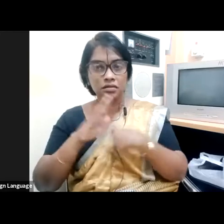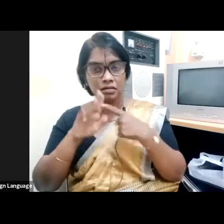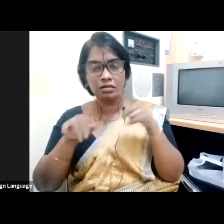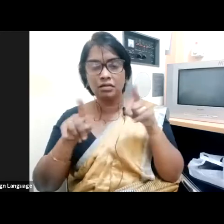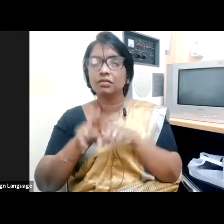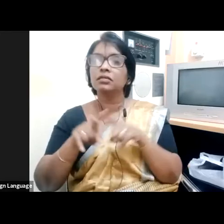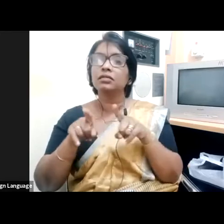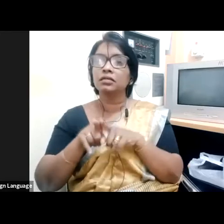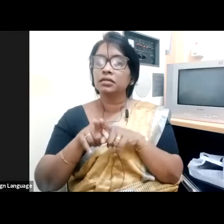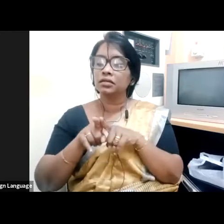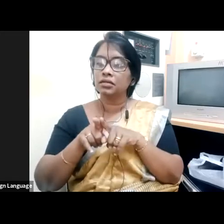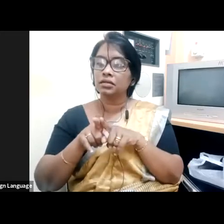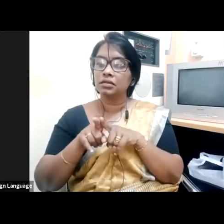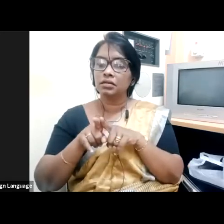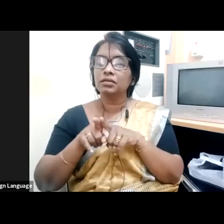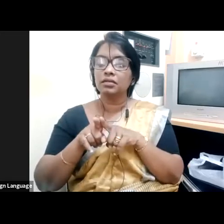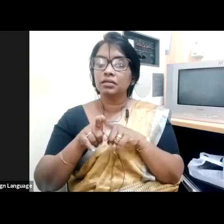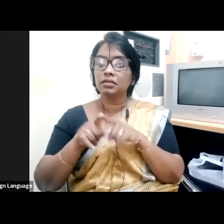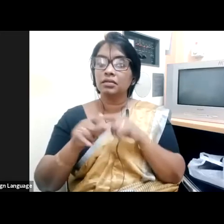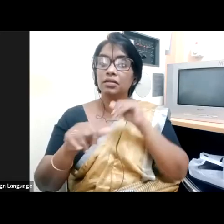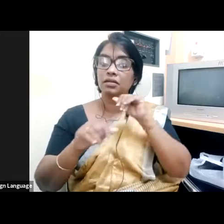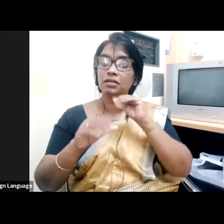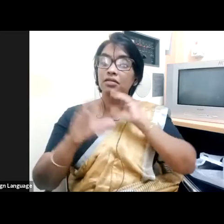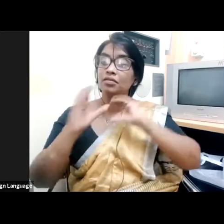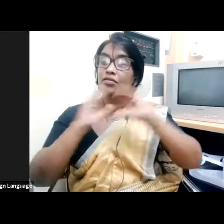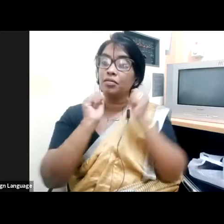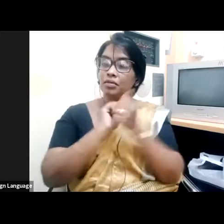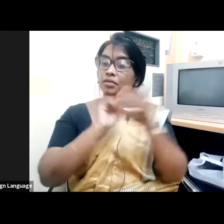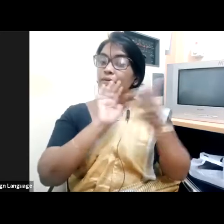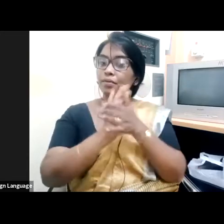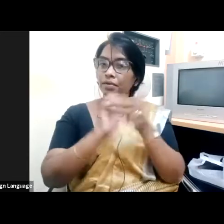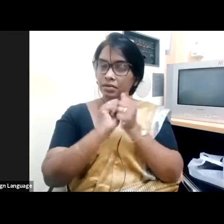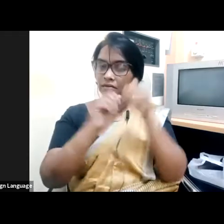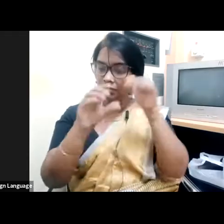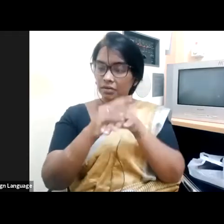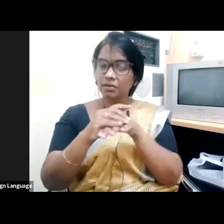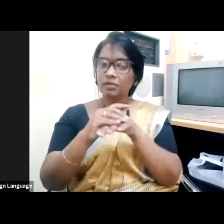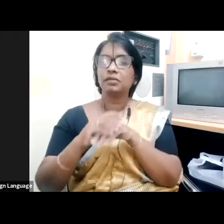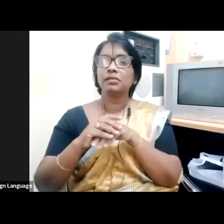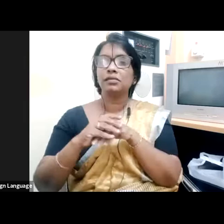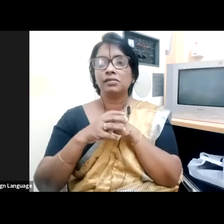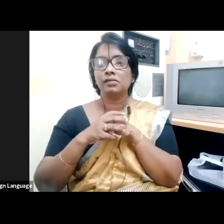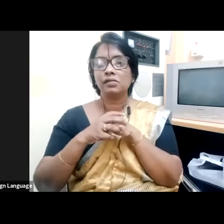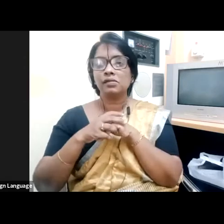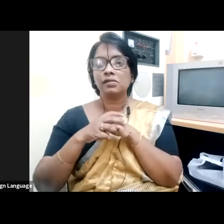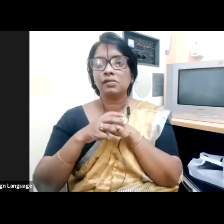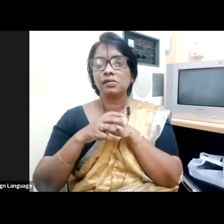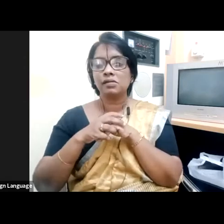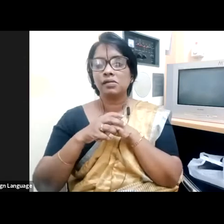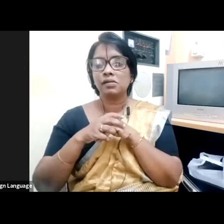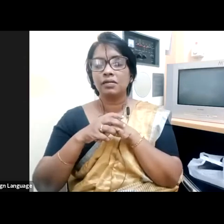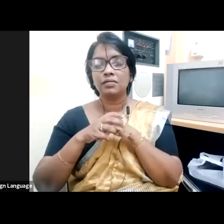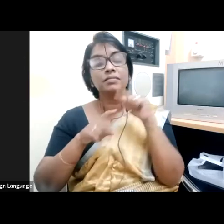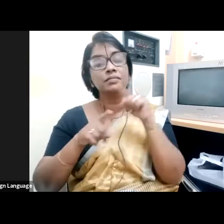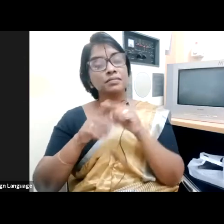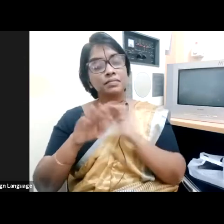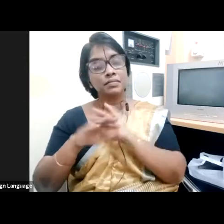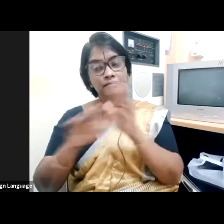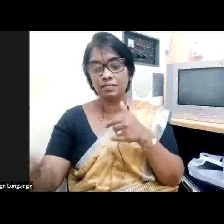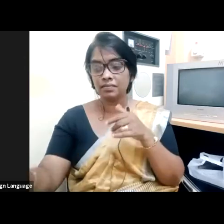how we use our design thinking and our innovation capability. Within our team, we have